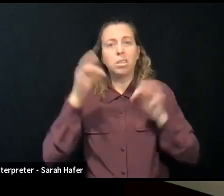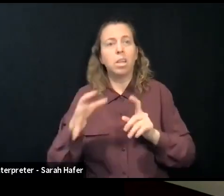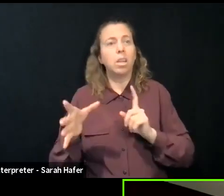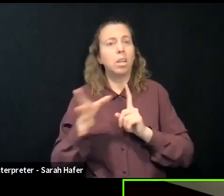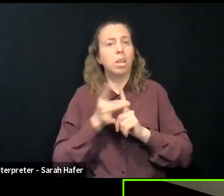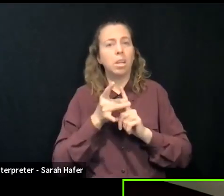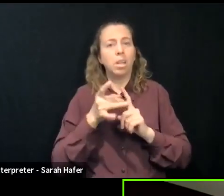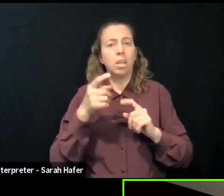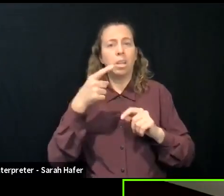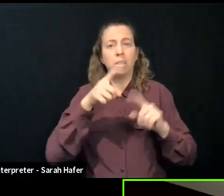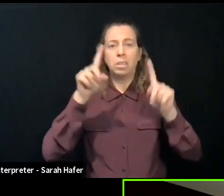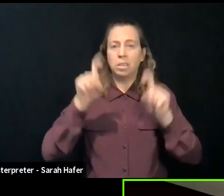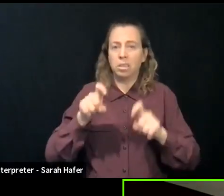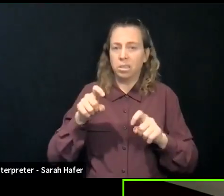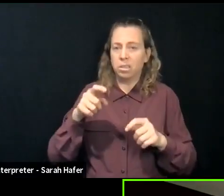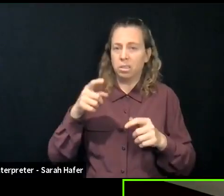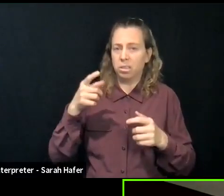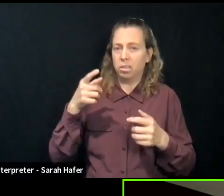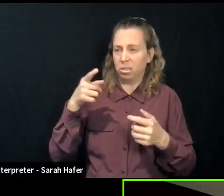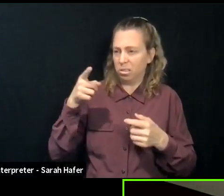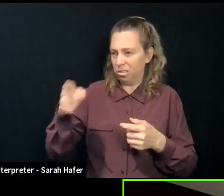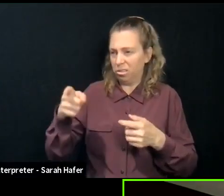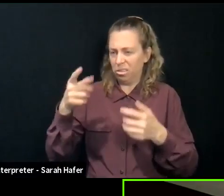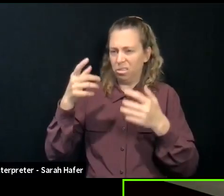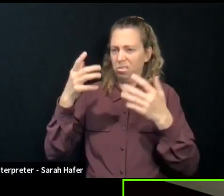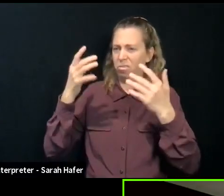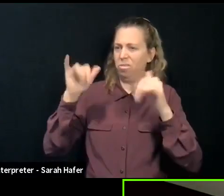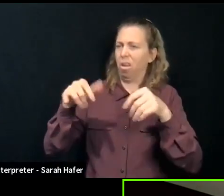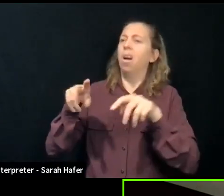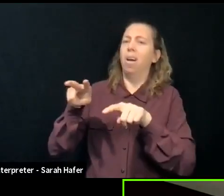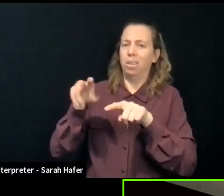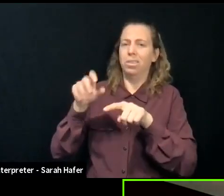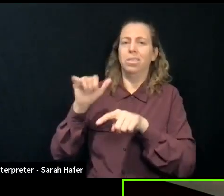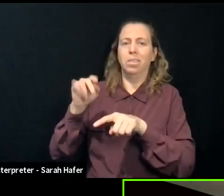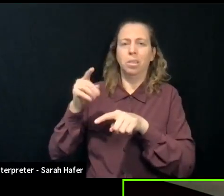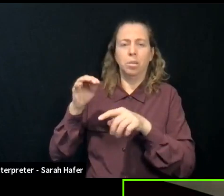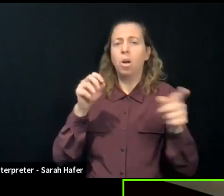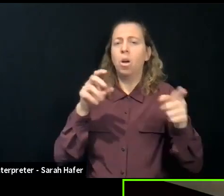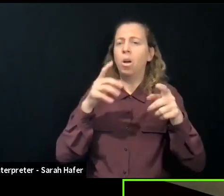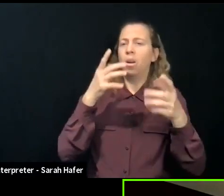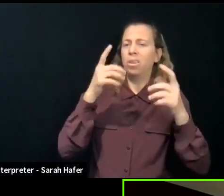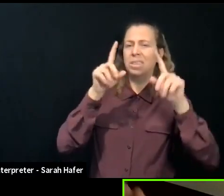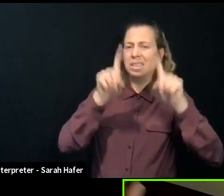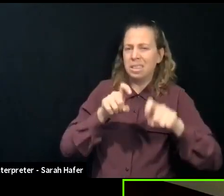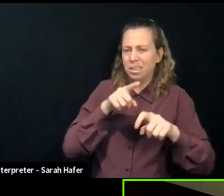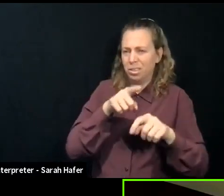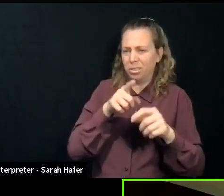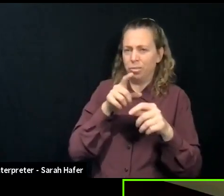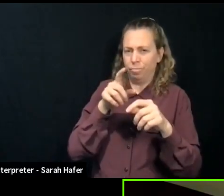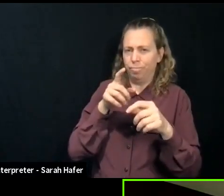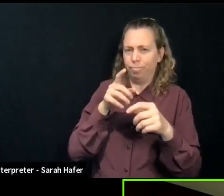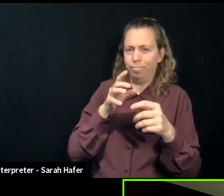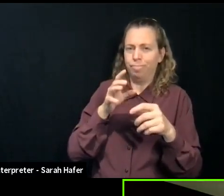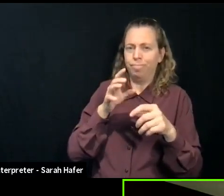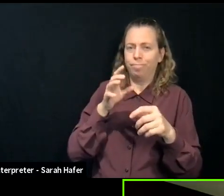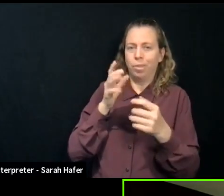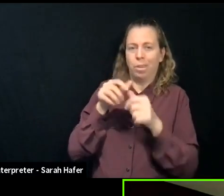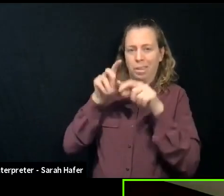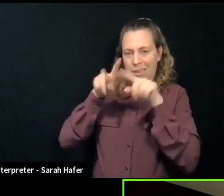That's a good question. So there's a lot of sequencing going on at a lot of different academic